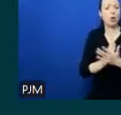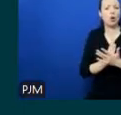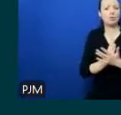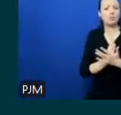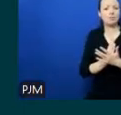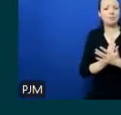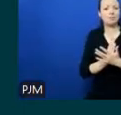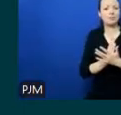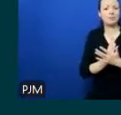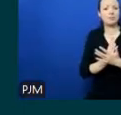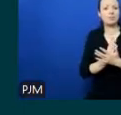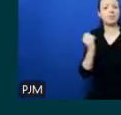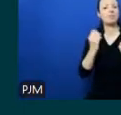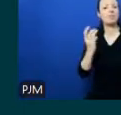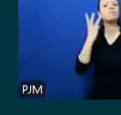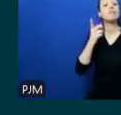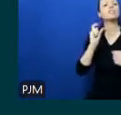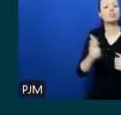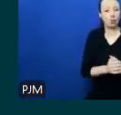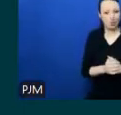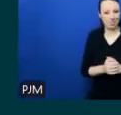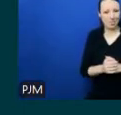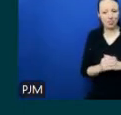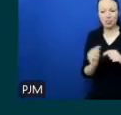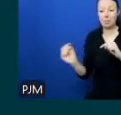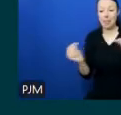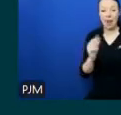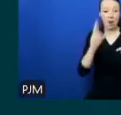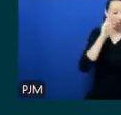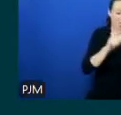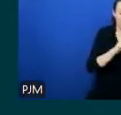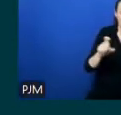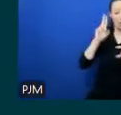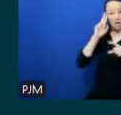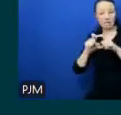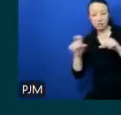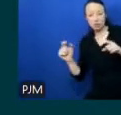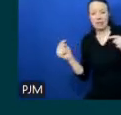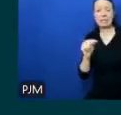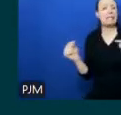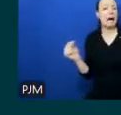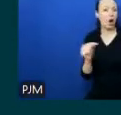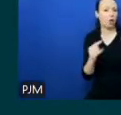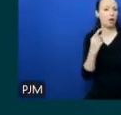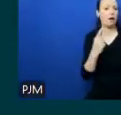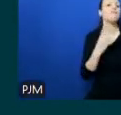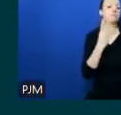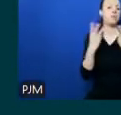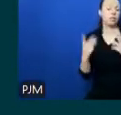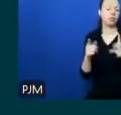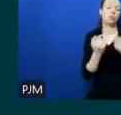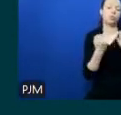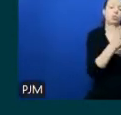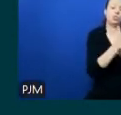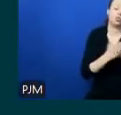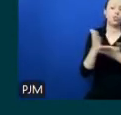the municipalities. For example, the urban planning department, mobility, water management, and green